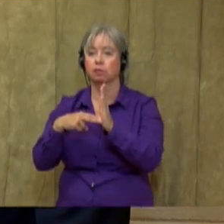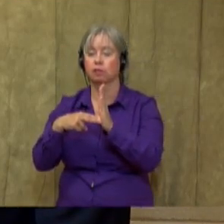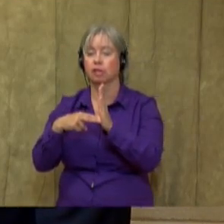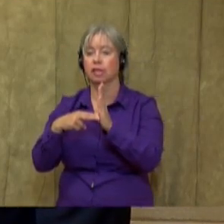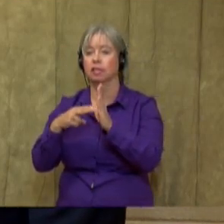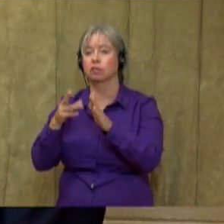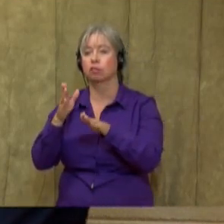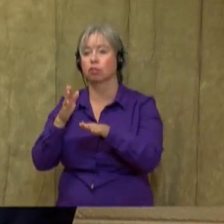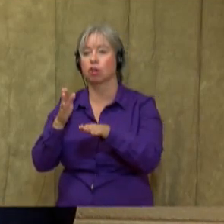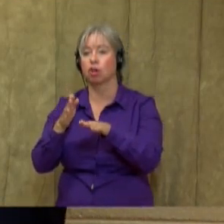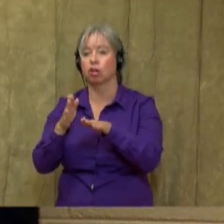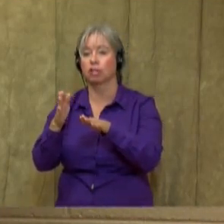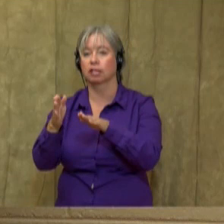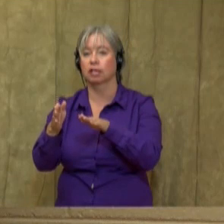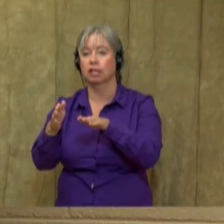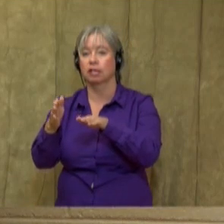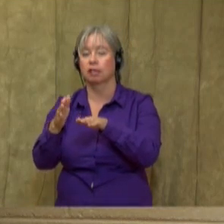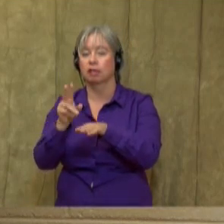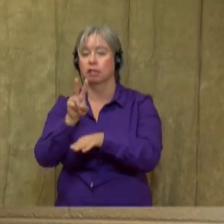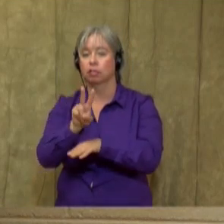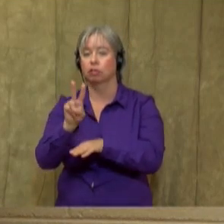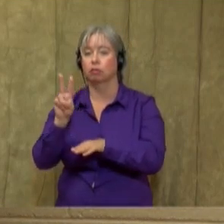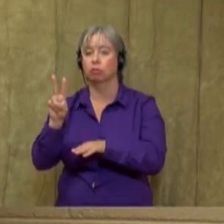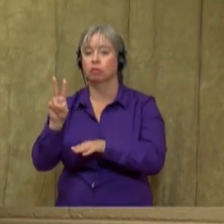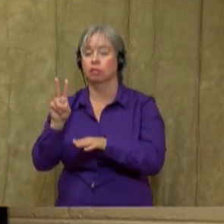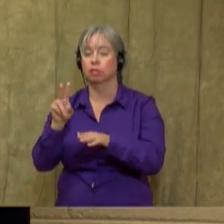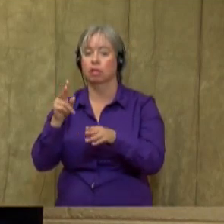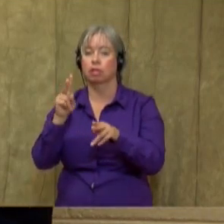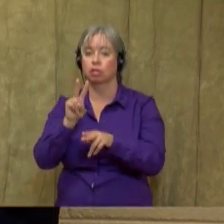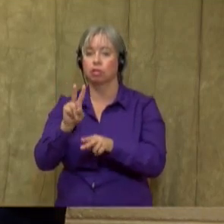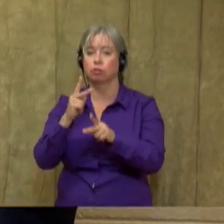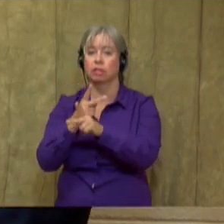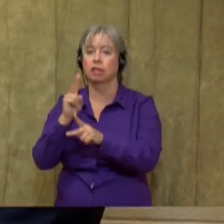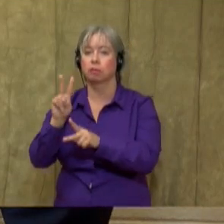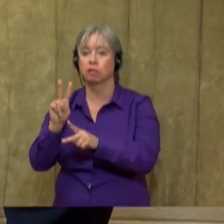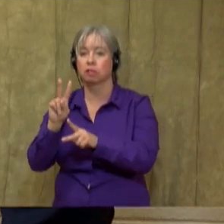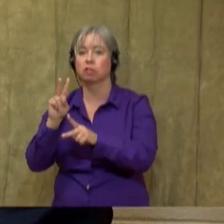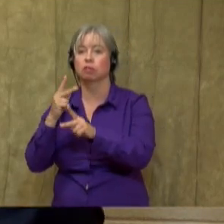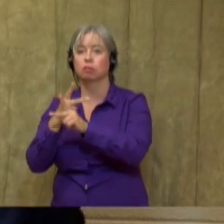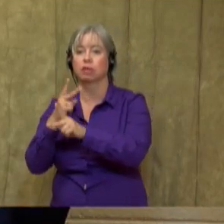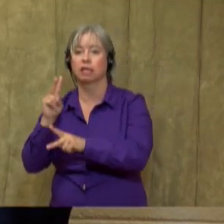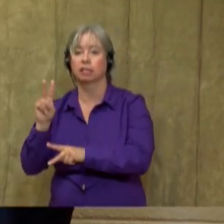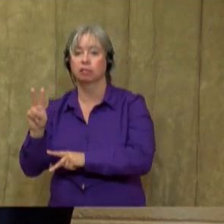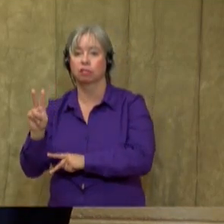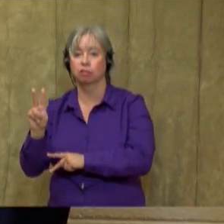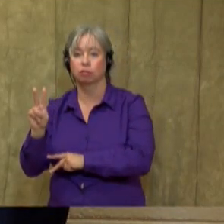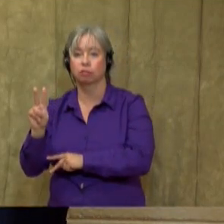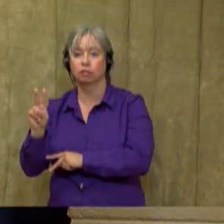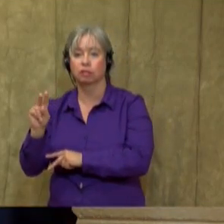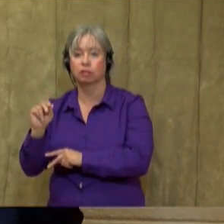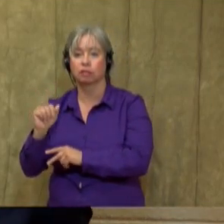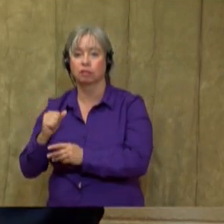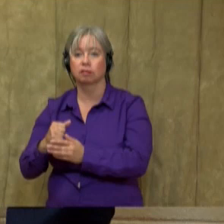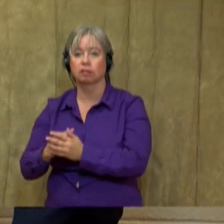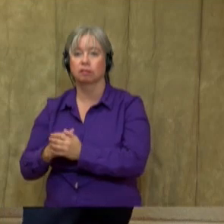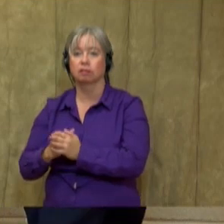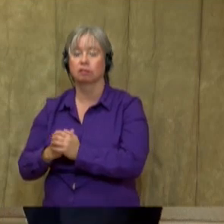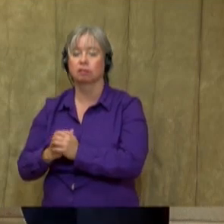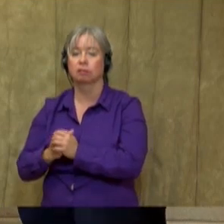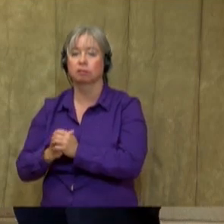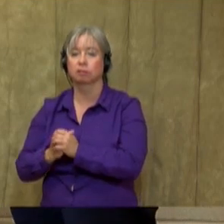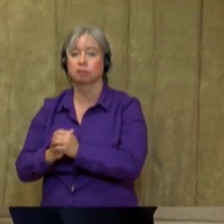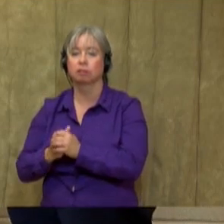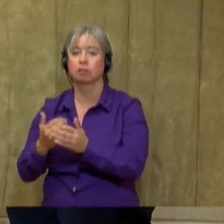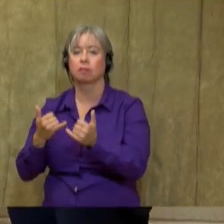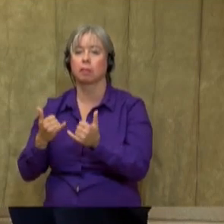edges. So in a 5 by 5 by 5 case, if I'm going 5 across and I take away those corner pieces, now I'm